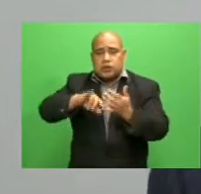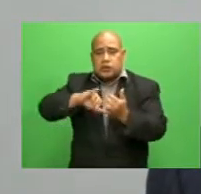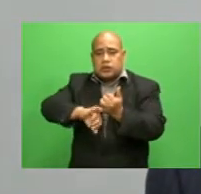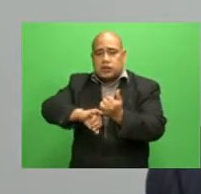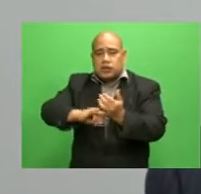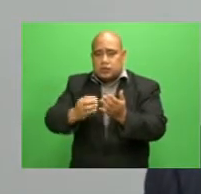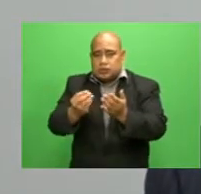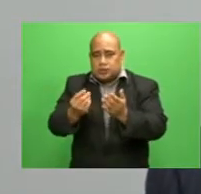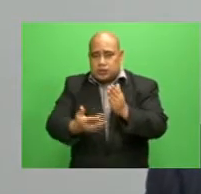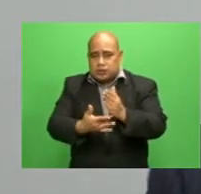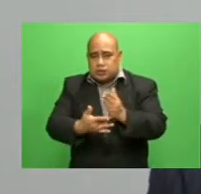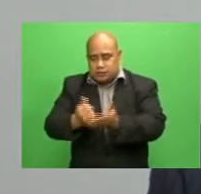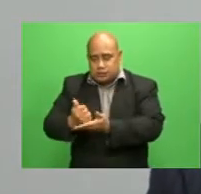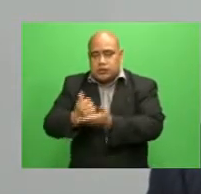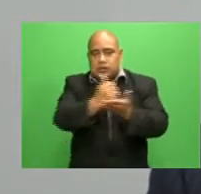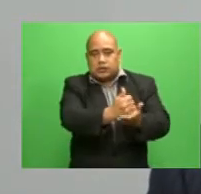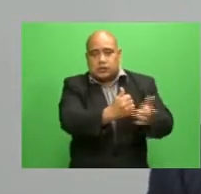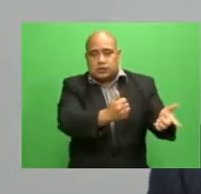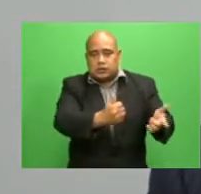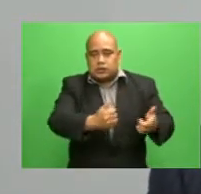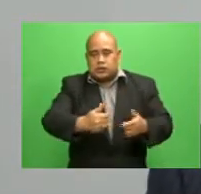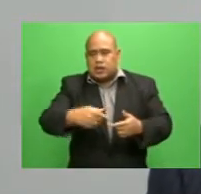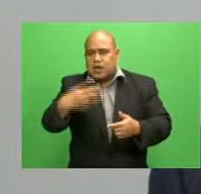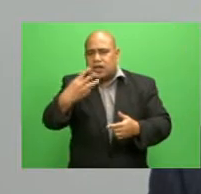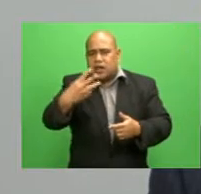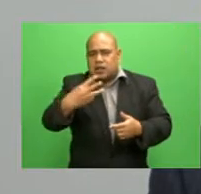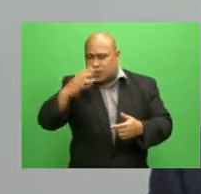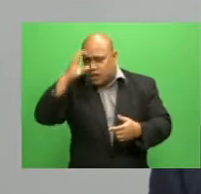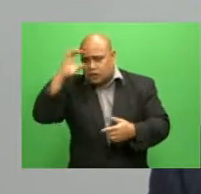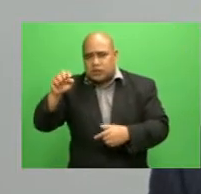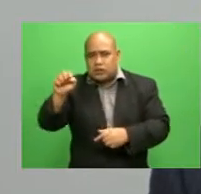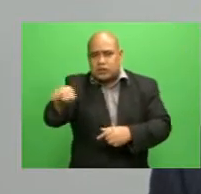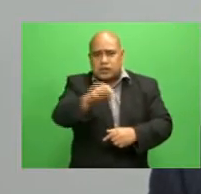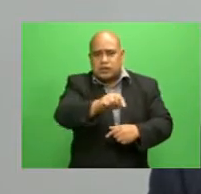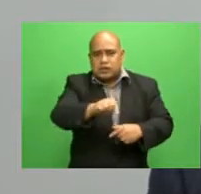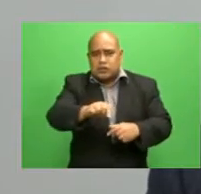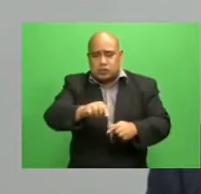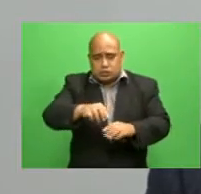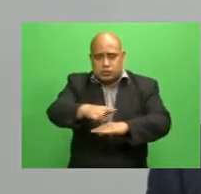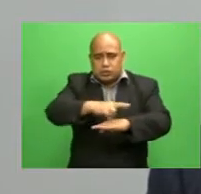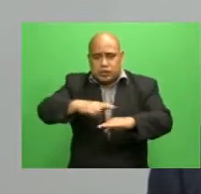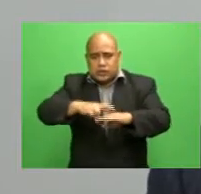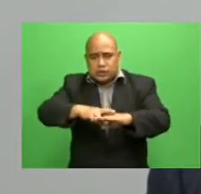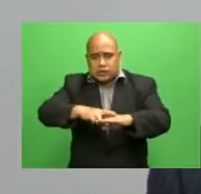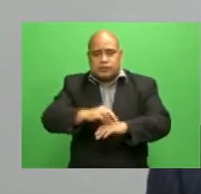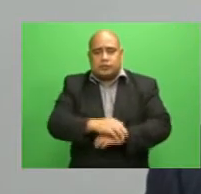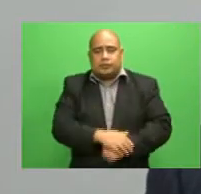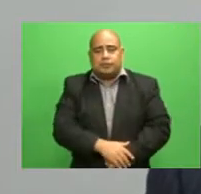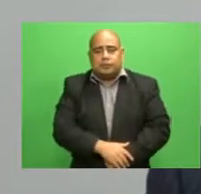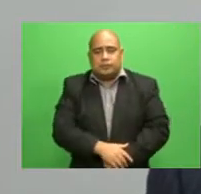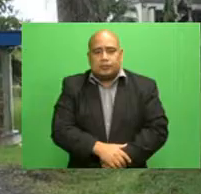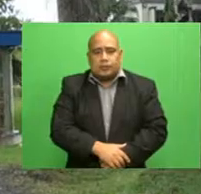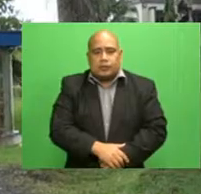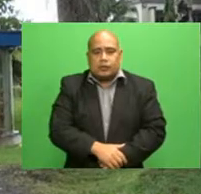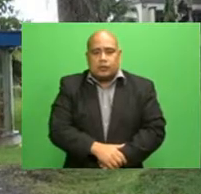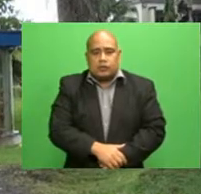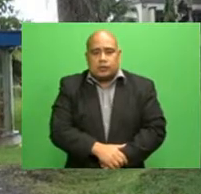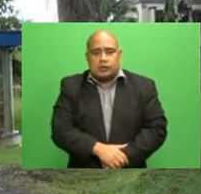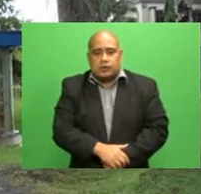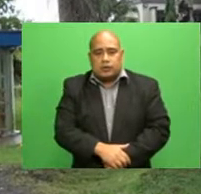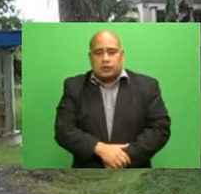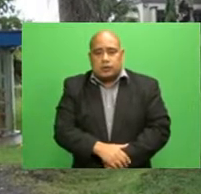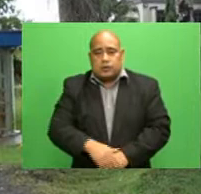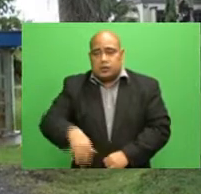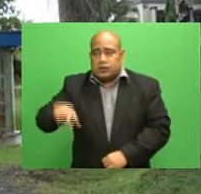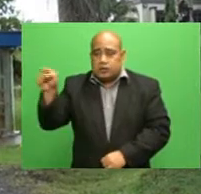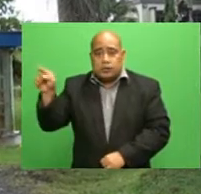Fiji and 13 other countries in this region. In addition, Japan also provided